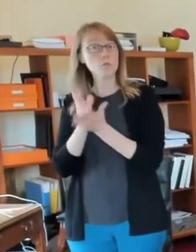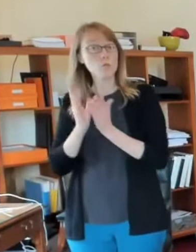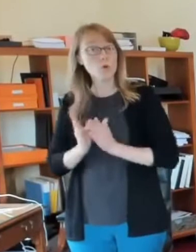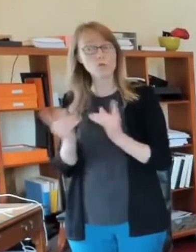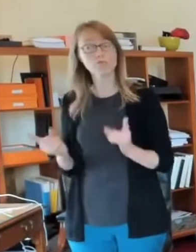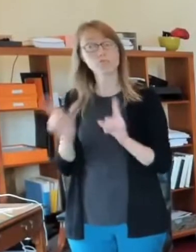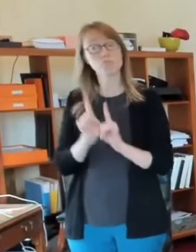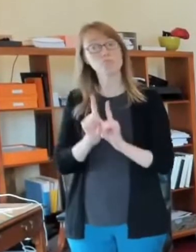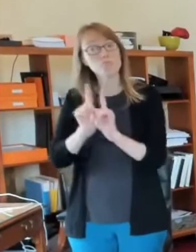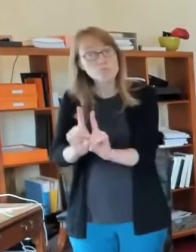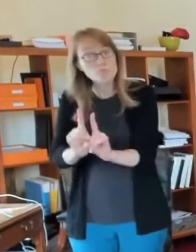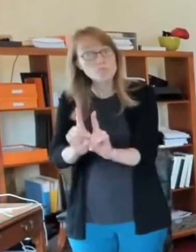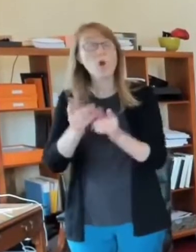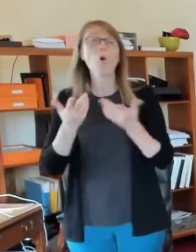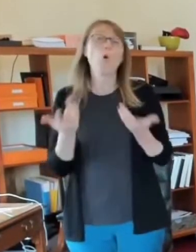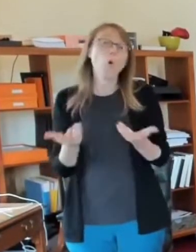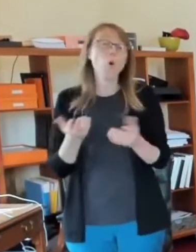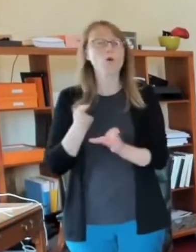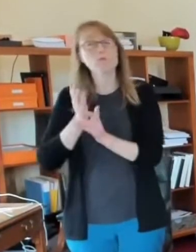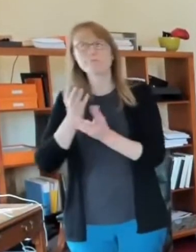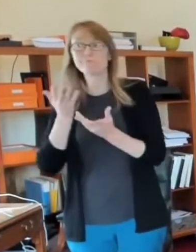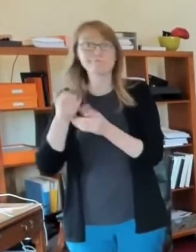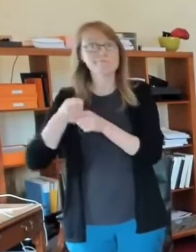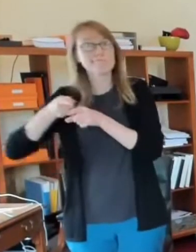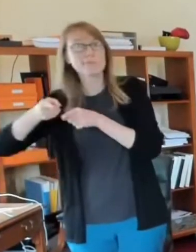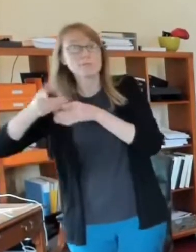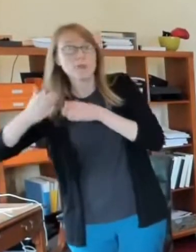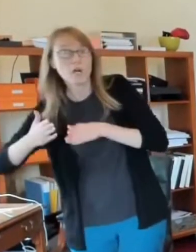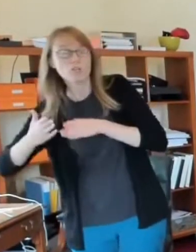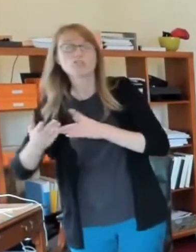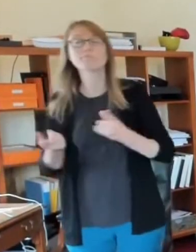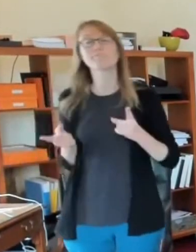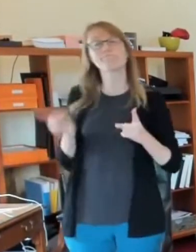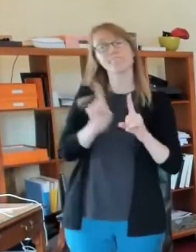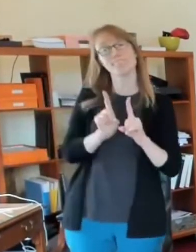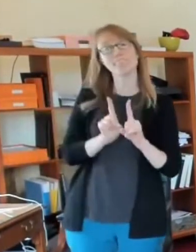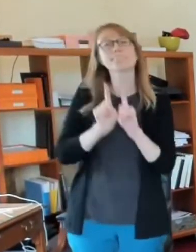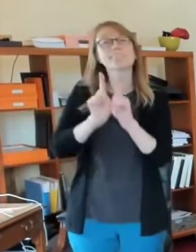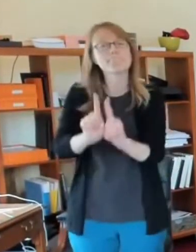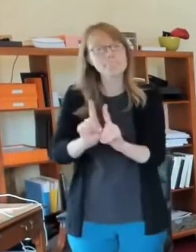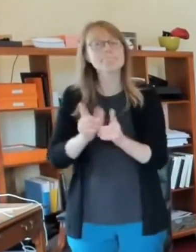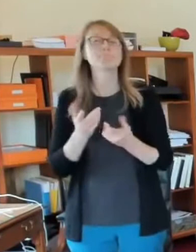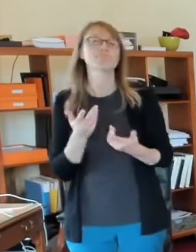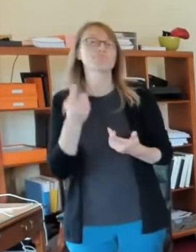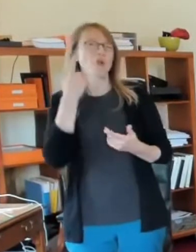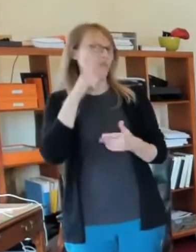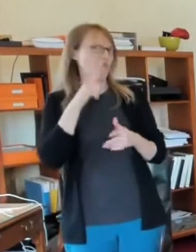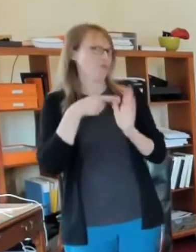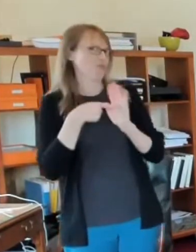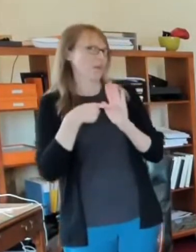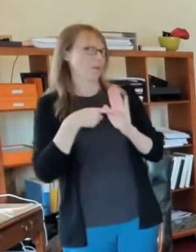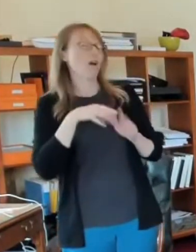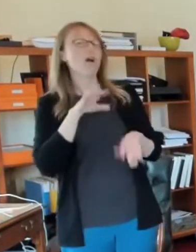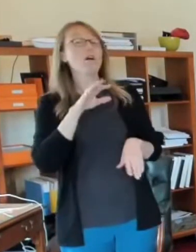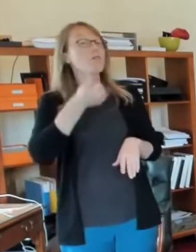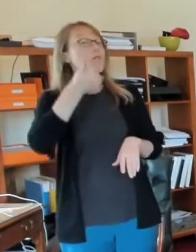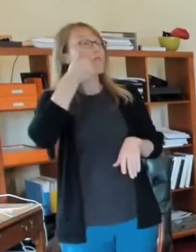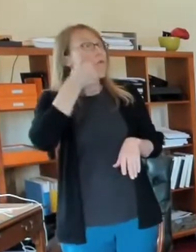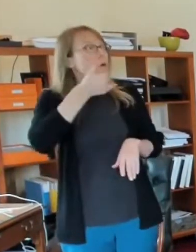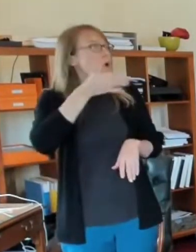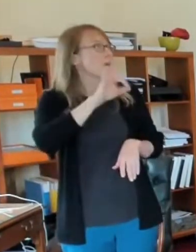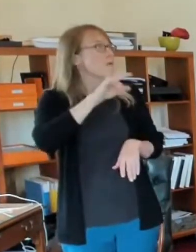have 911 calls where normally our police officers would respond to and still respond